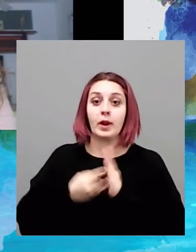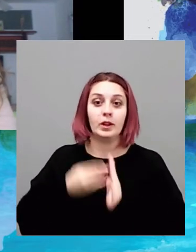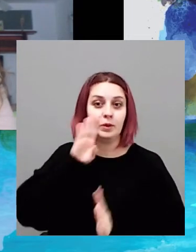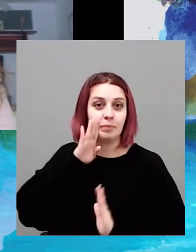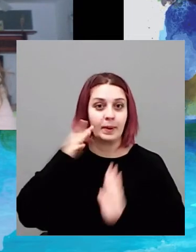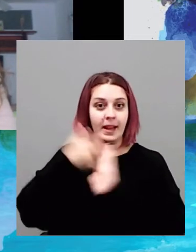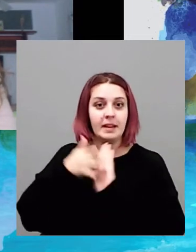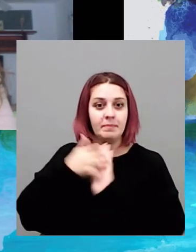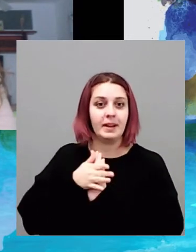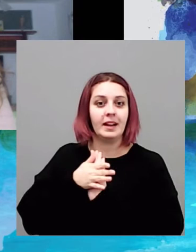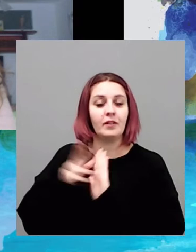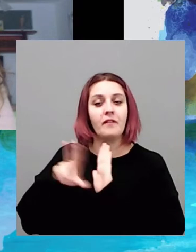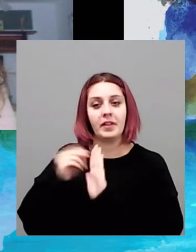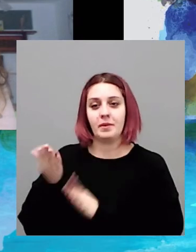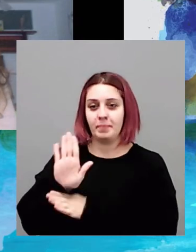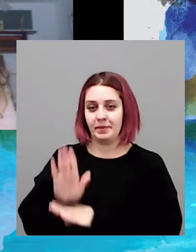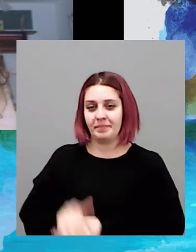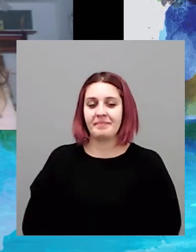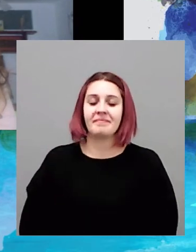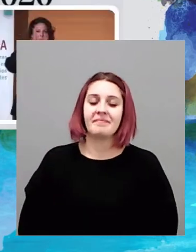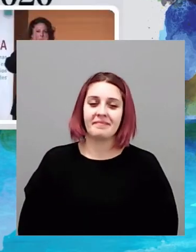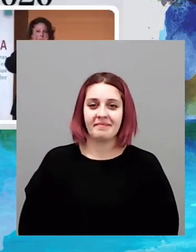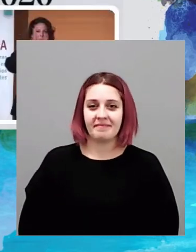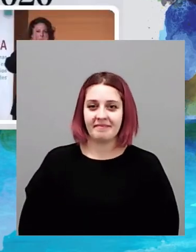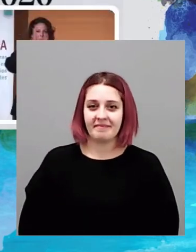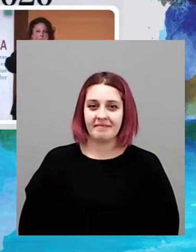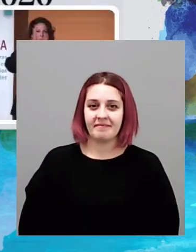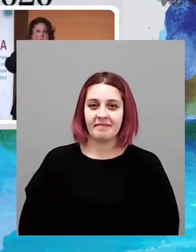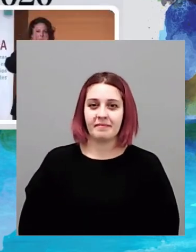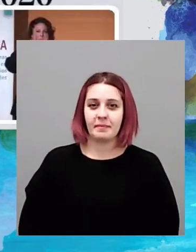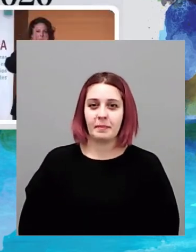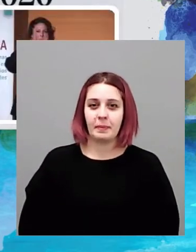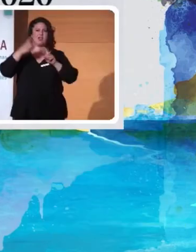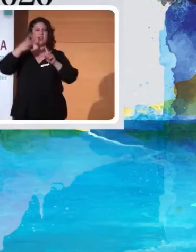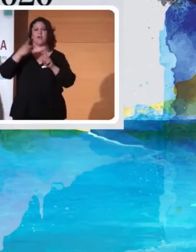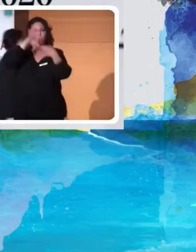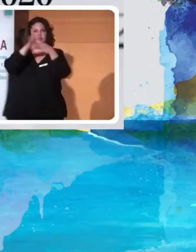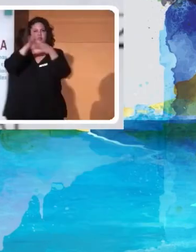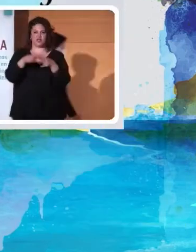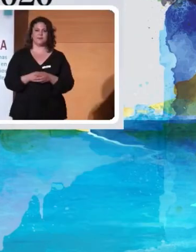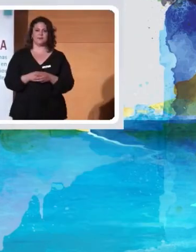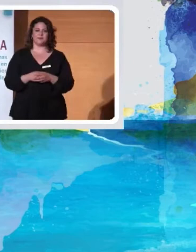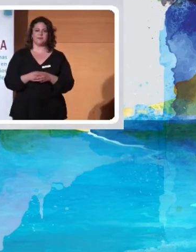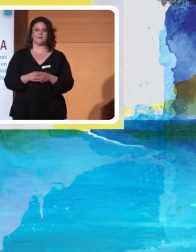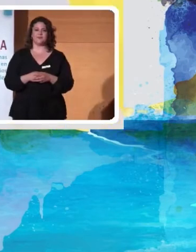has provided us to see how this project works.